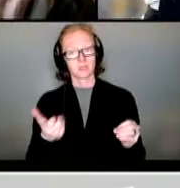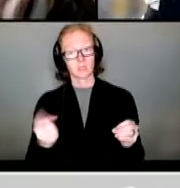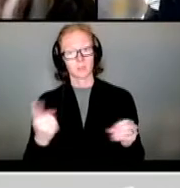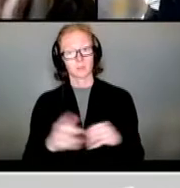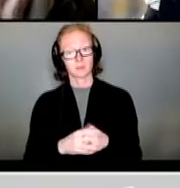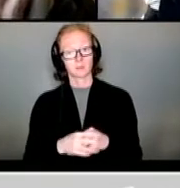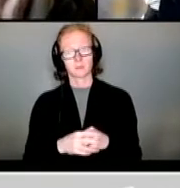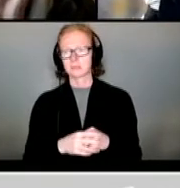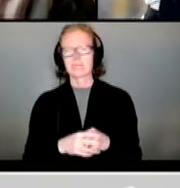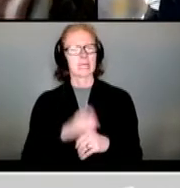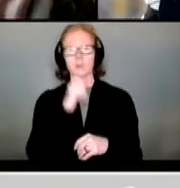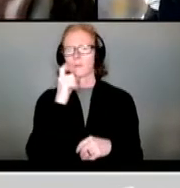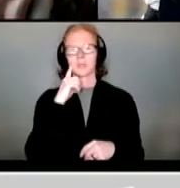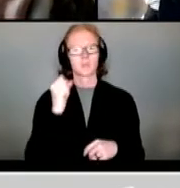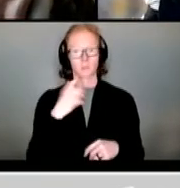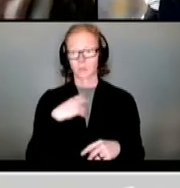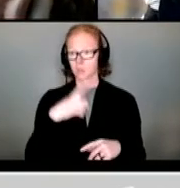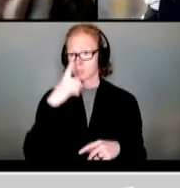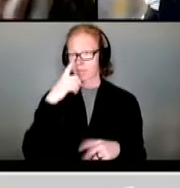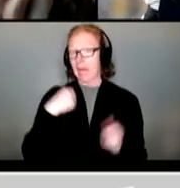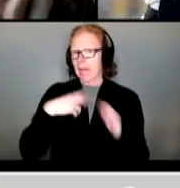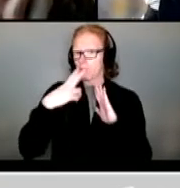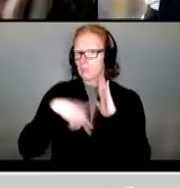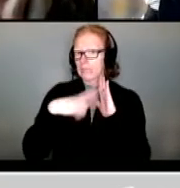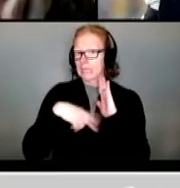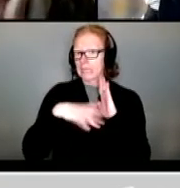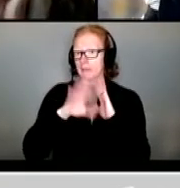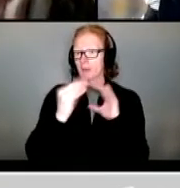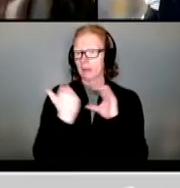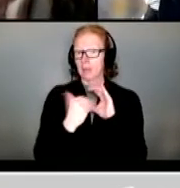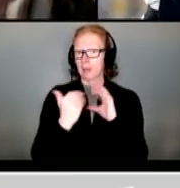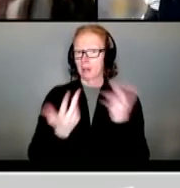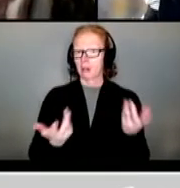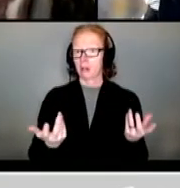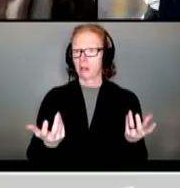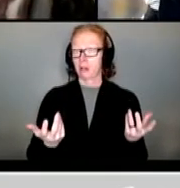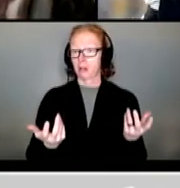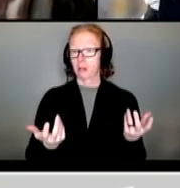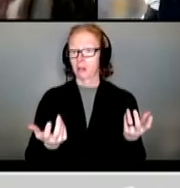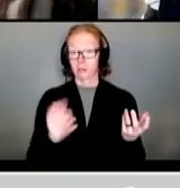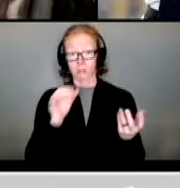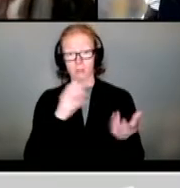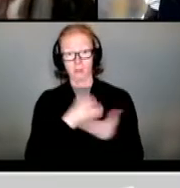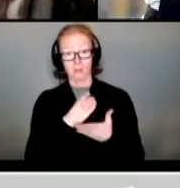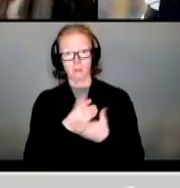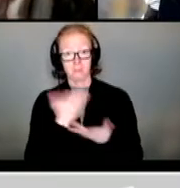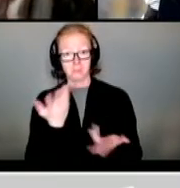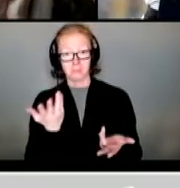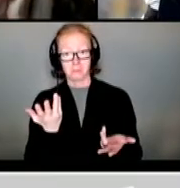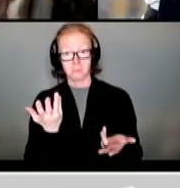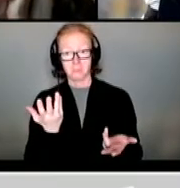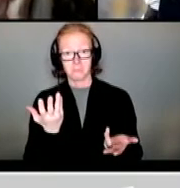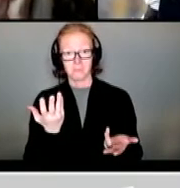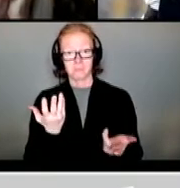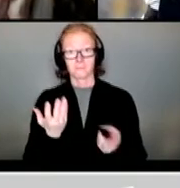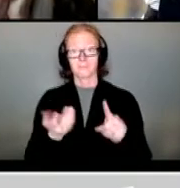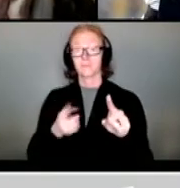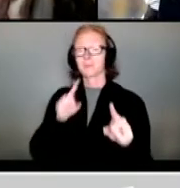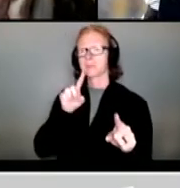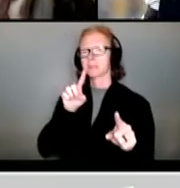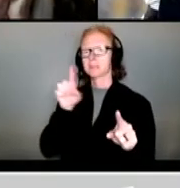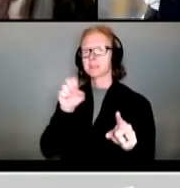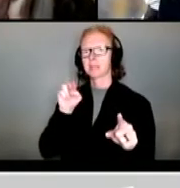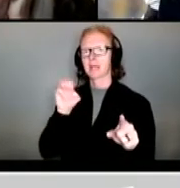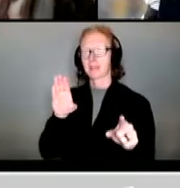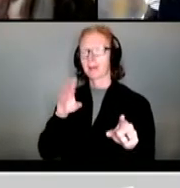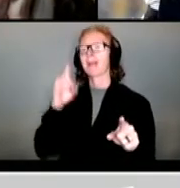I don't think they are, but I could read parts of the email if community thinks that would be helpful. I think you should, Theo. I think